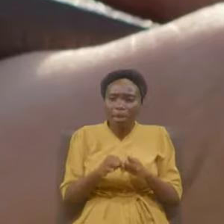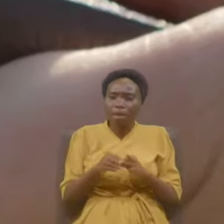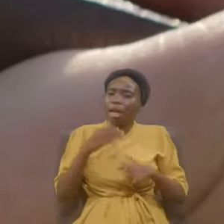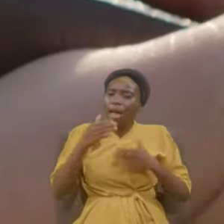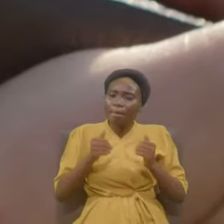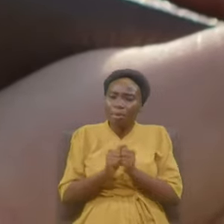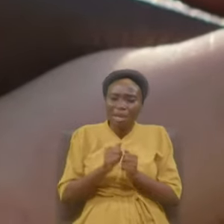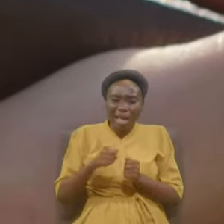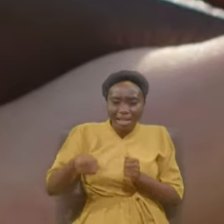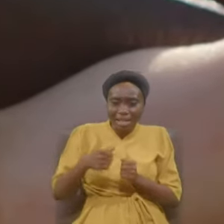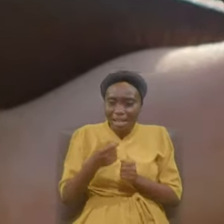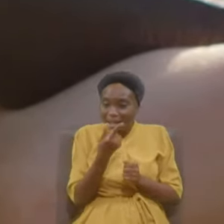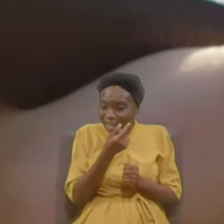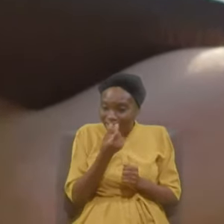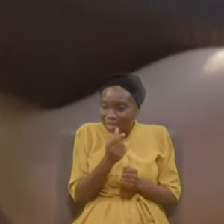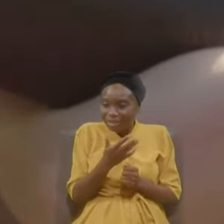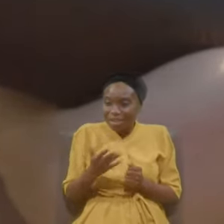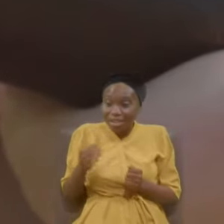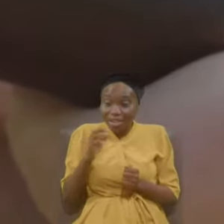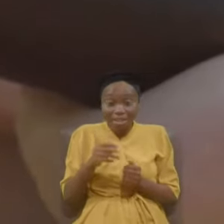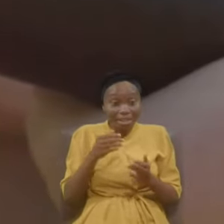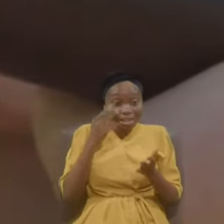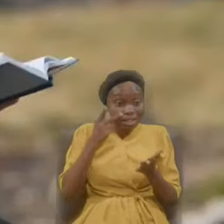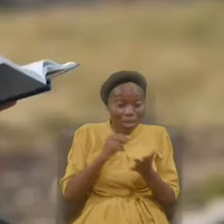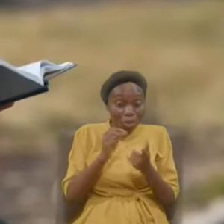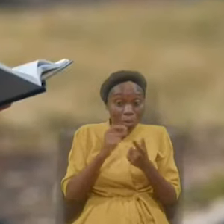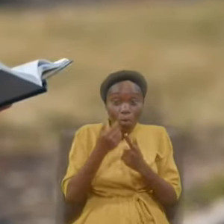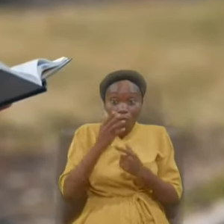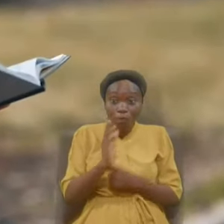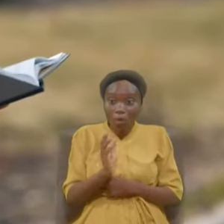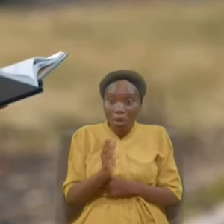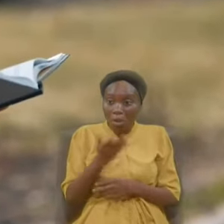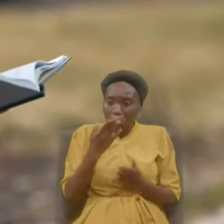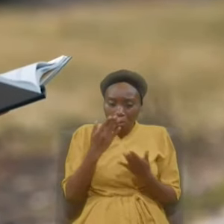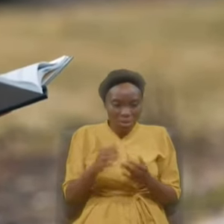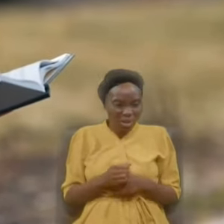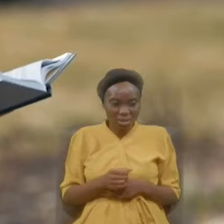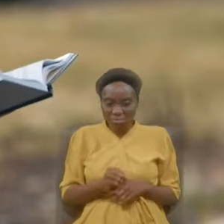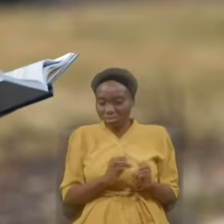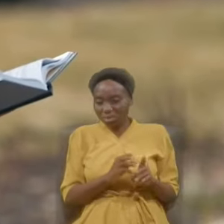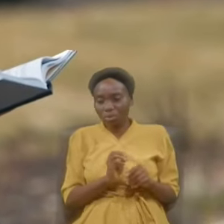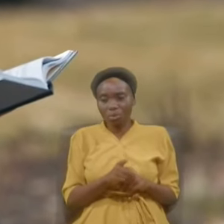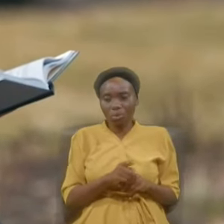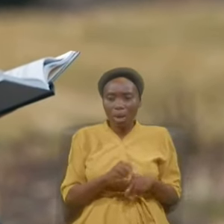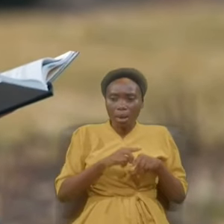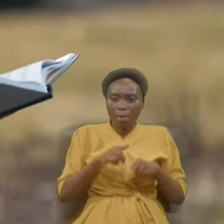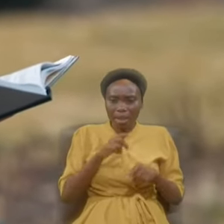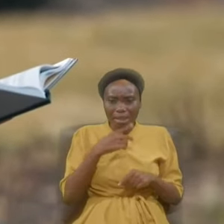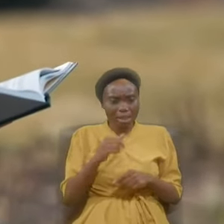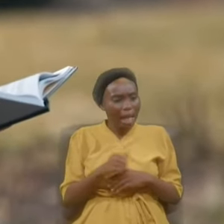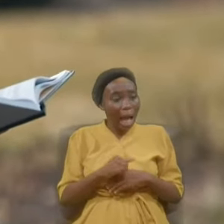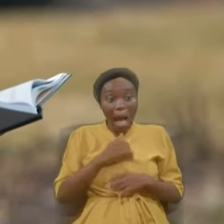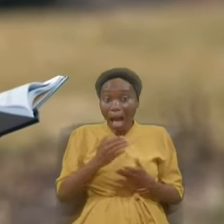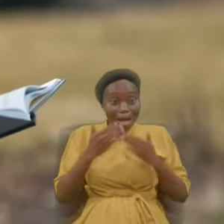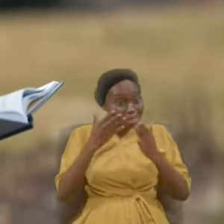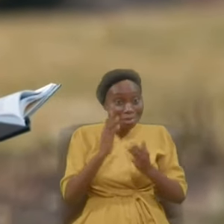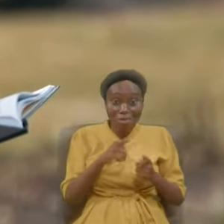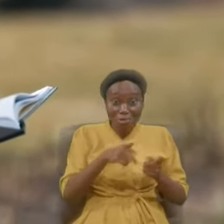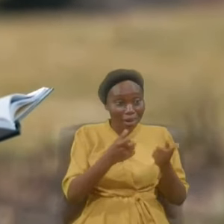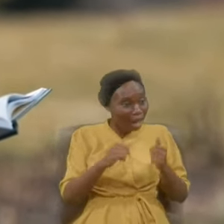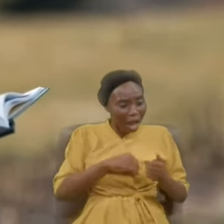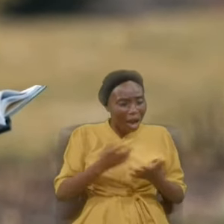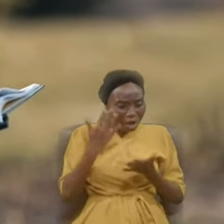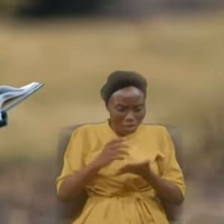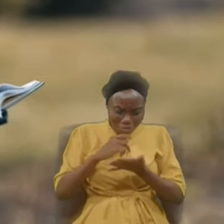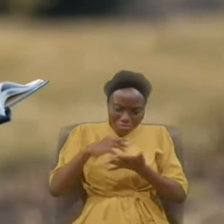with any little discovery they make in the word of God. It may look ordinary to you. It says, I thank God you came. I was reading something in